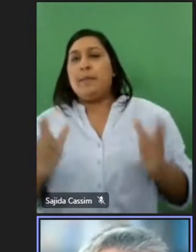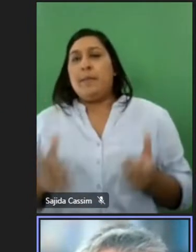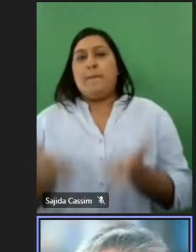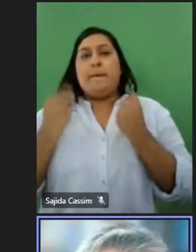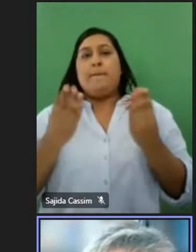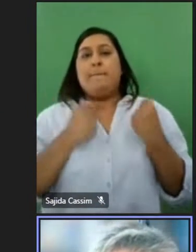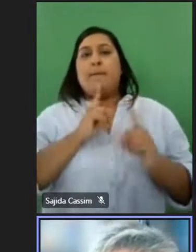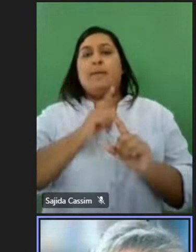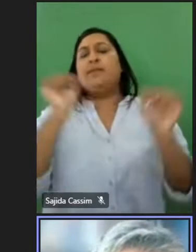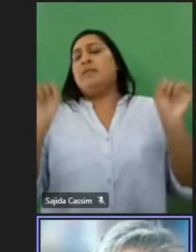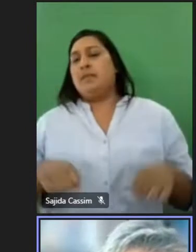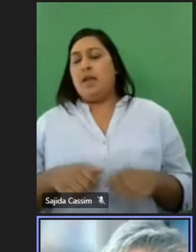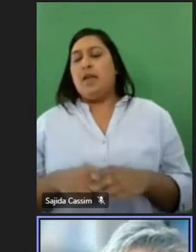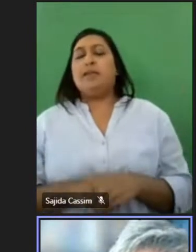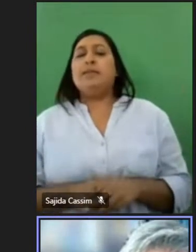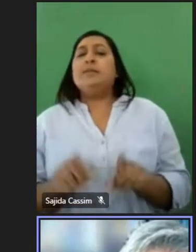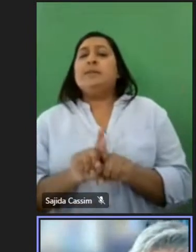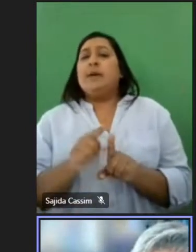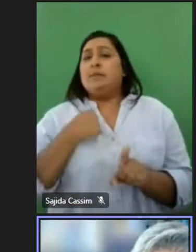And as I said earlier, we had